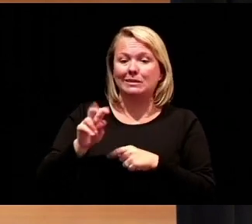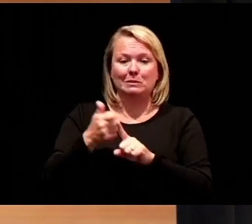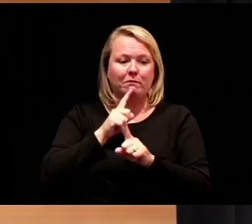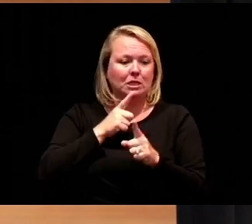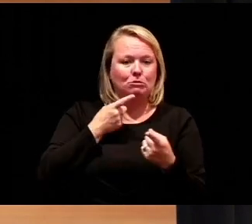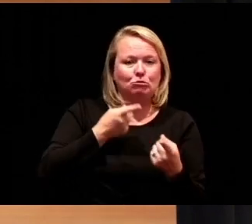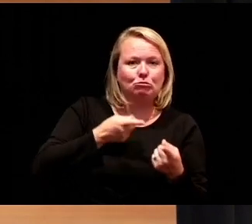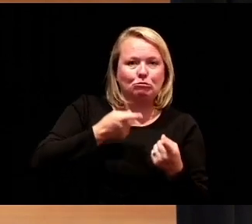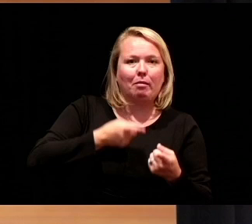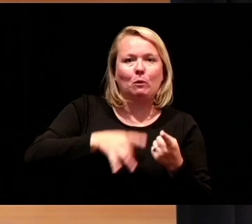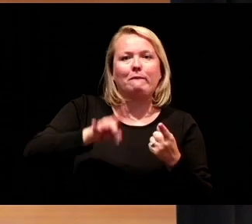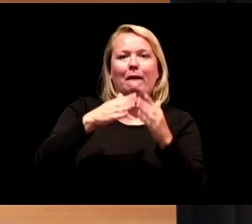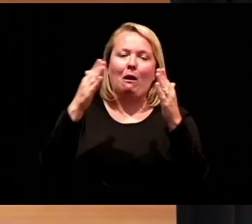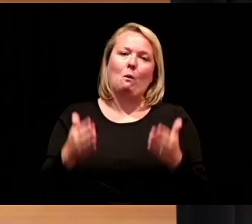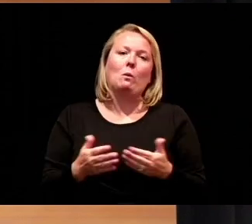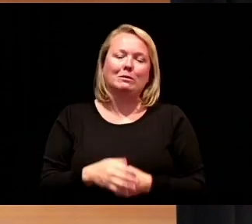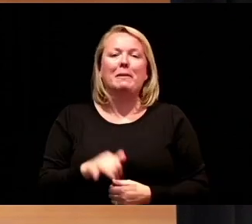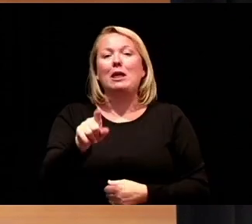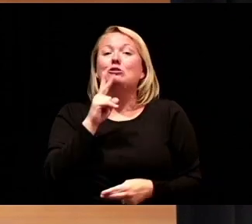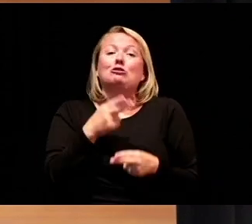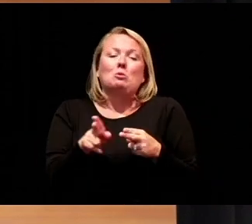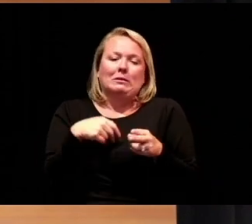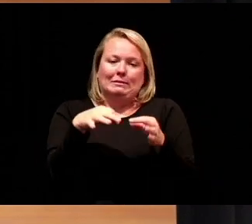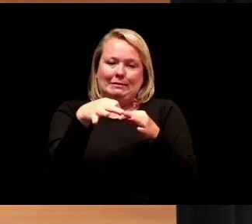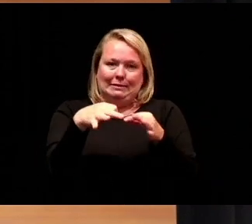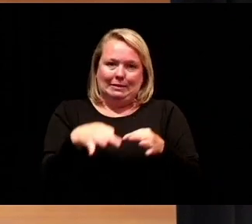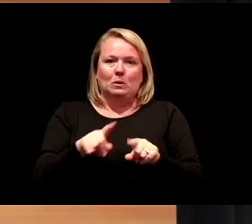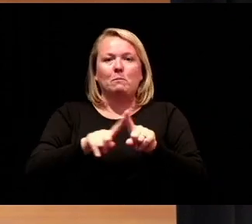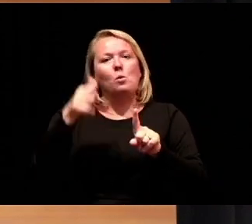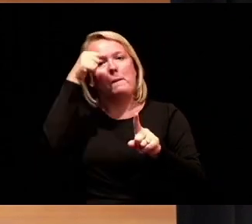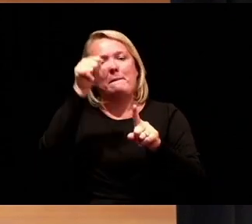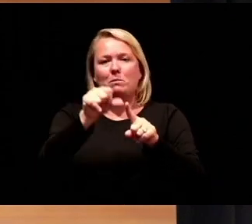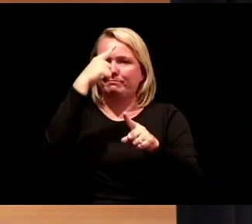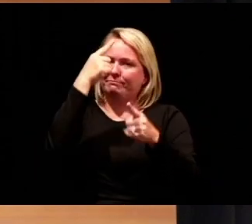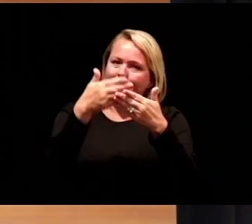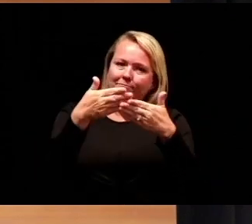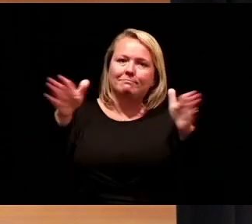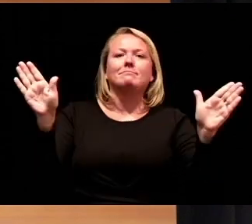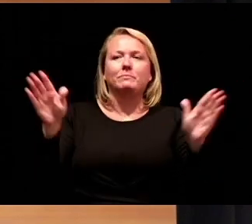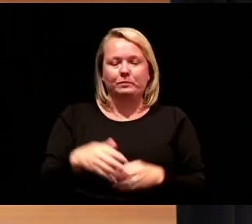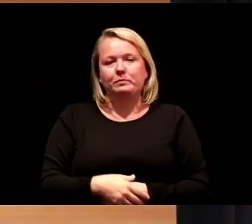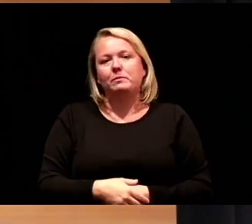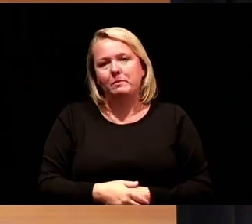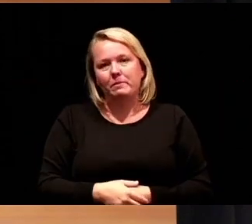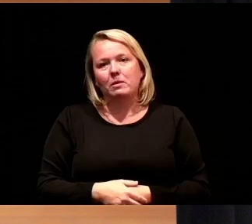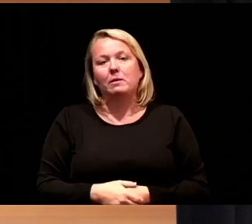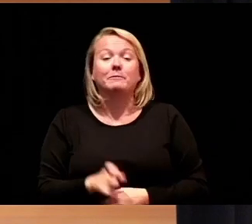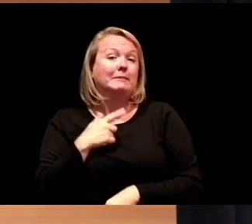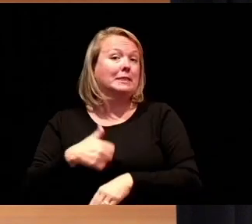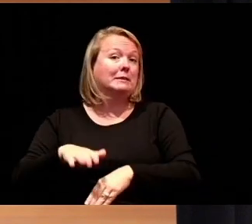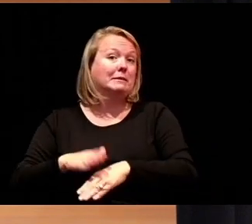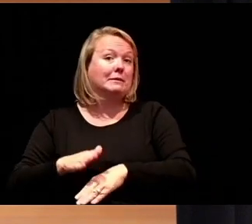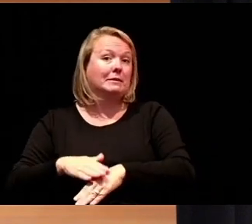we covered this a little bit earlier today, they have the ability to do the background check and even dig out these